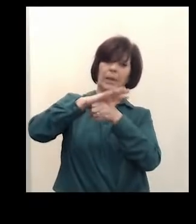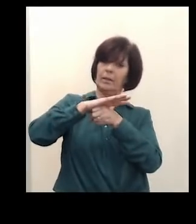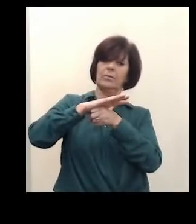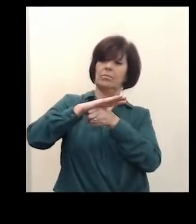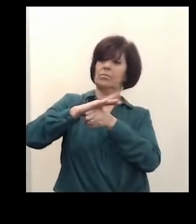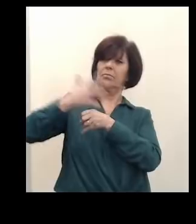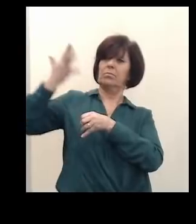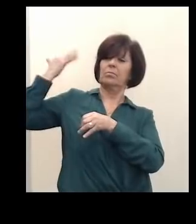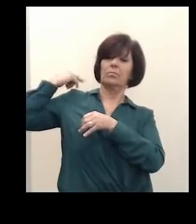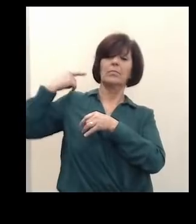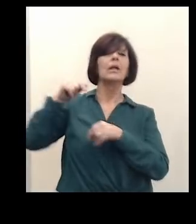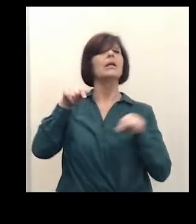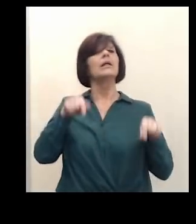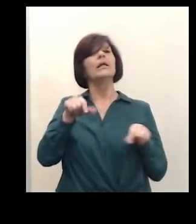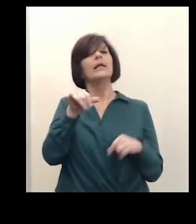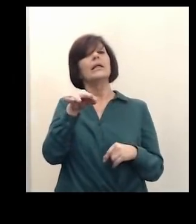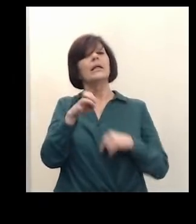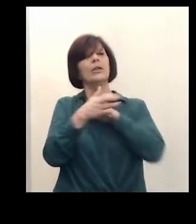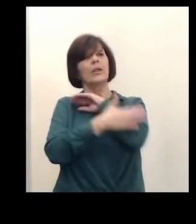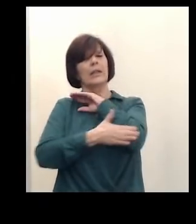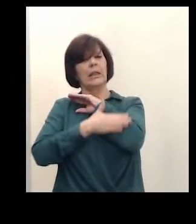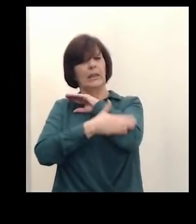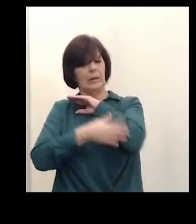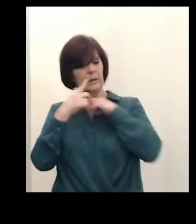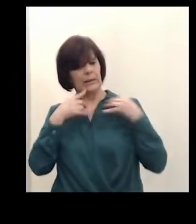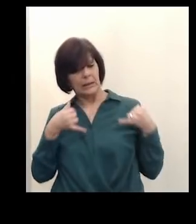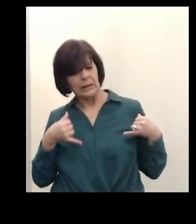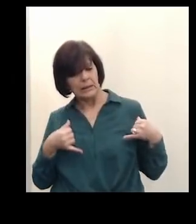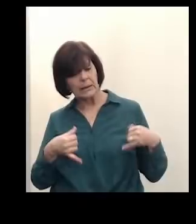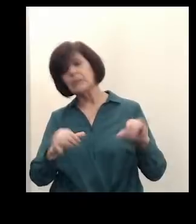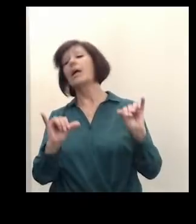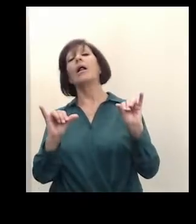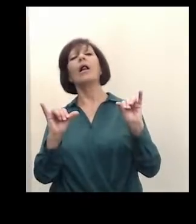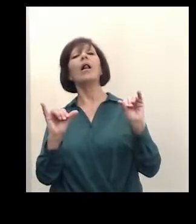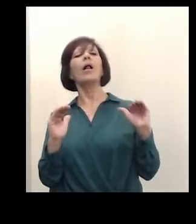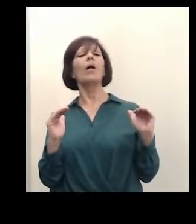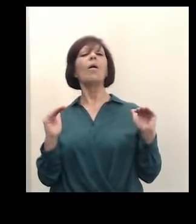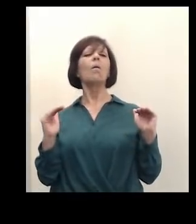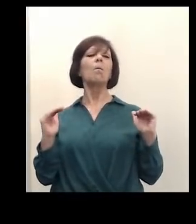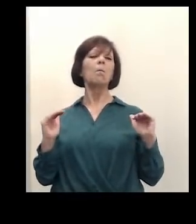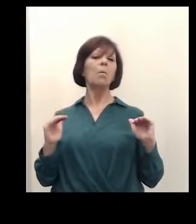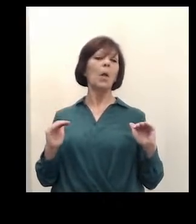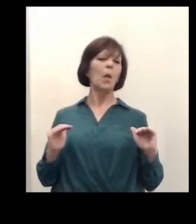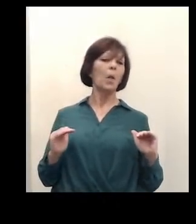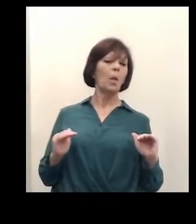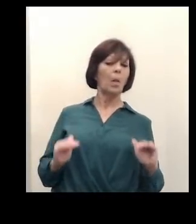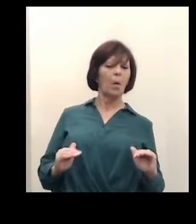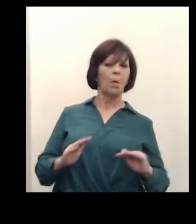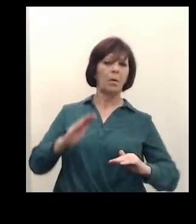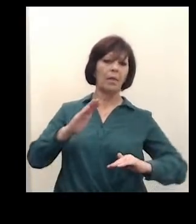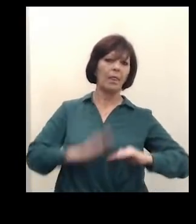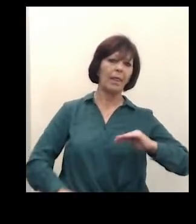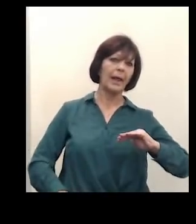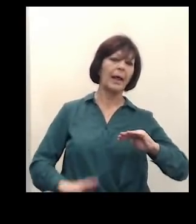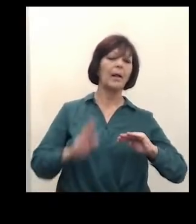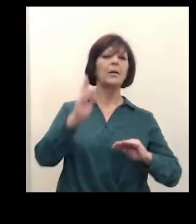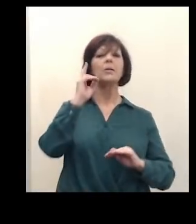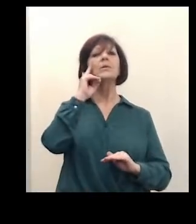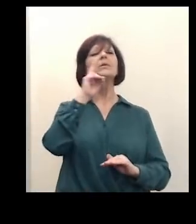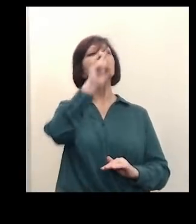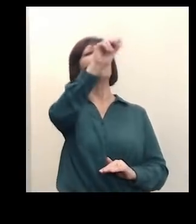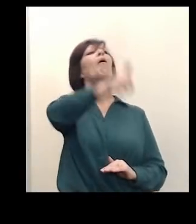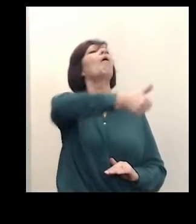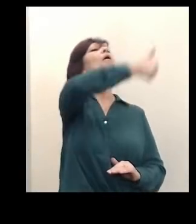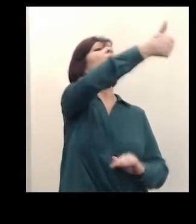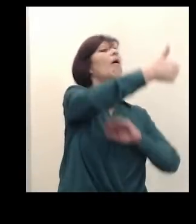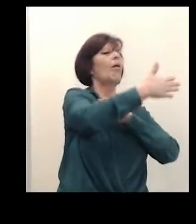Erie County is still a much lower rate than what we see elsewhere, or we saw